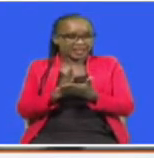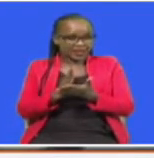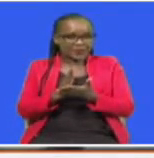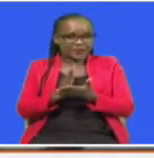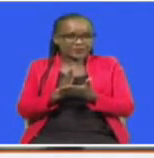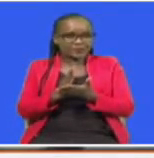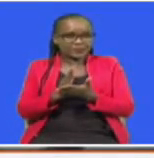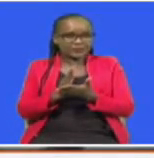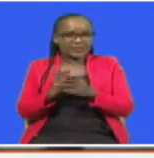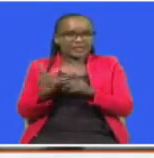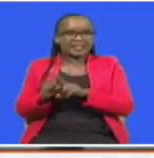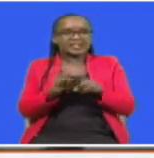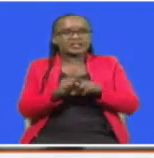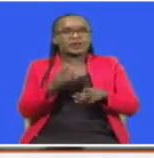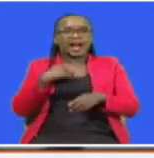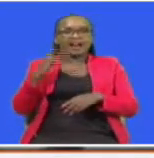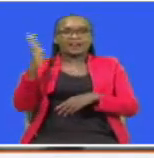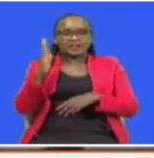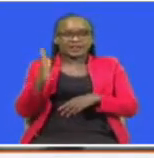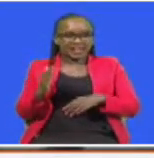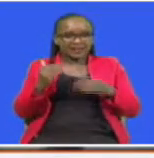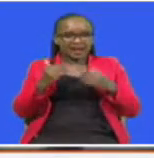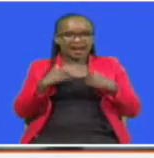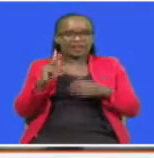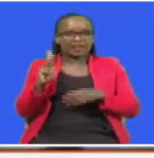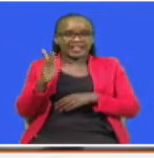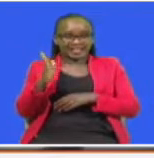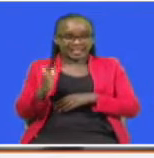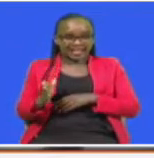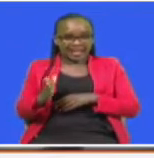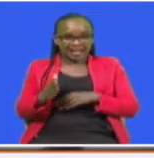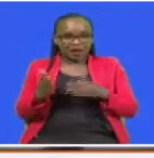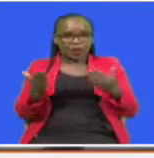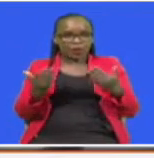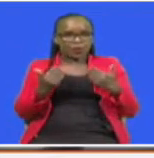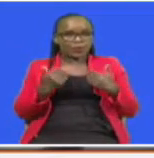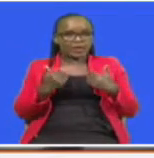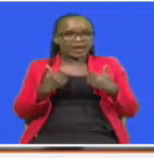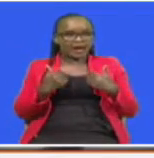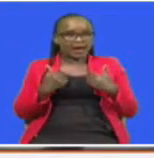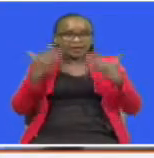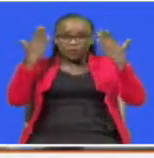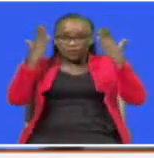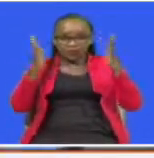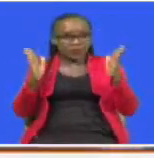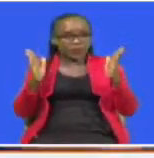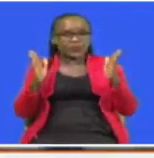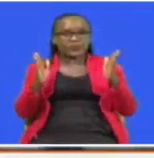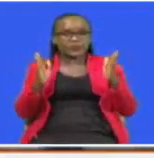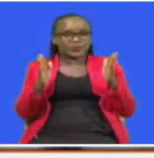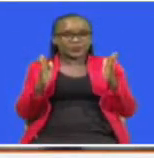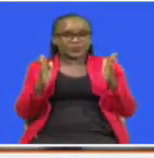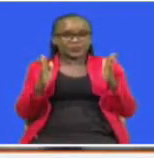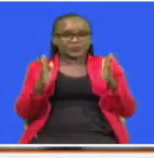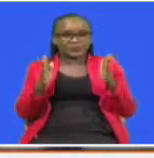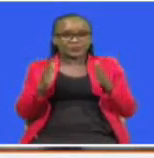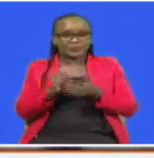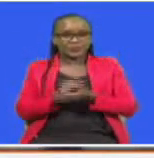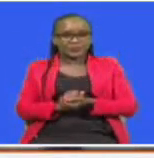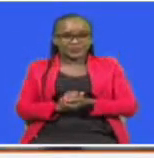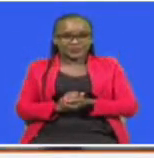rough. I learned one thing, never argue with a Kenyan because their logic, I don't know where they put everything.